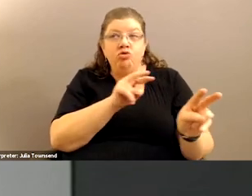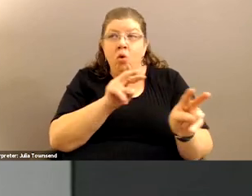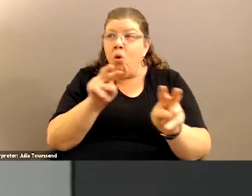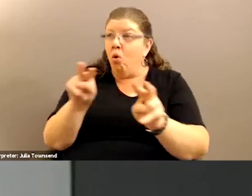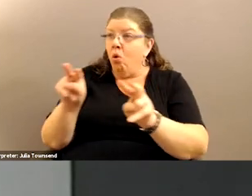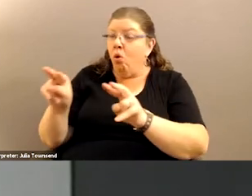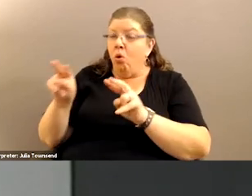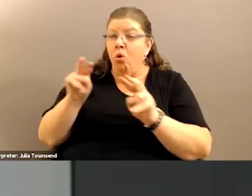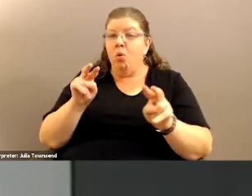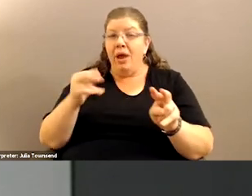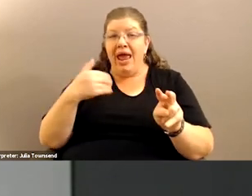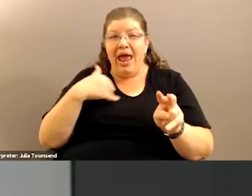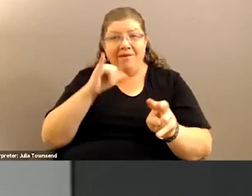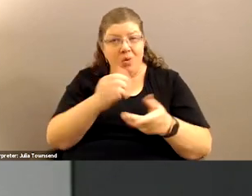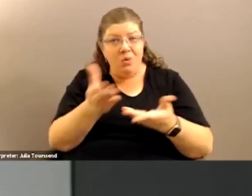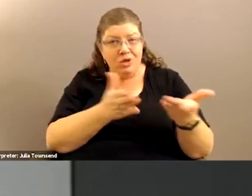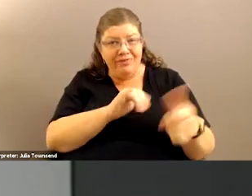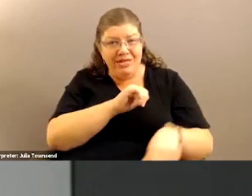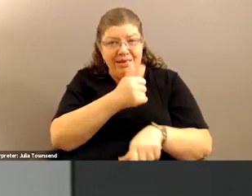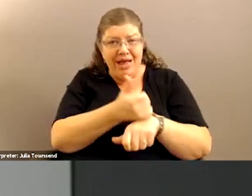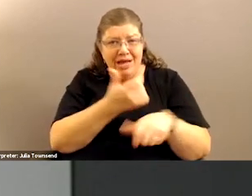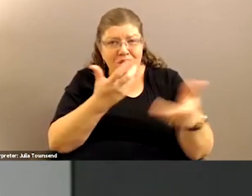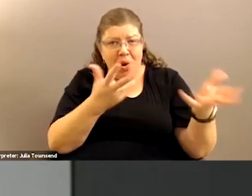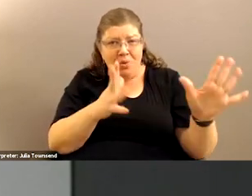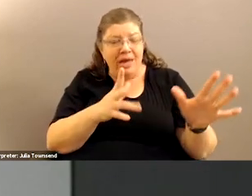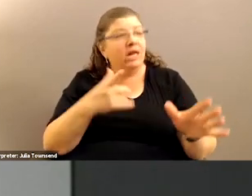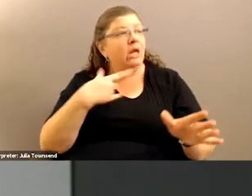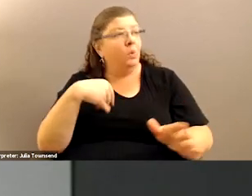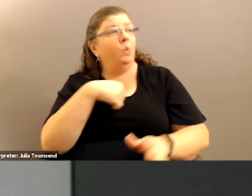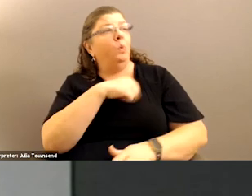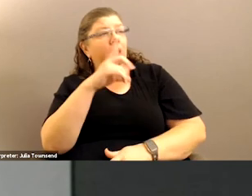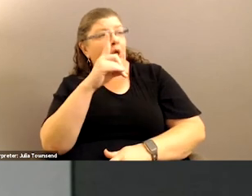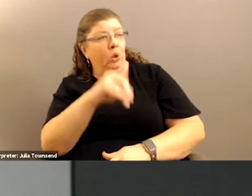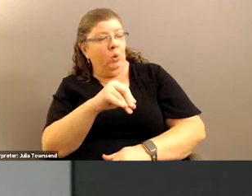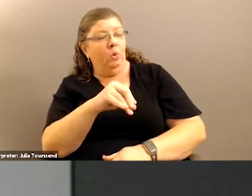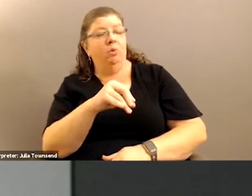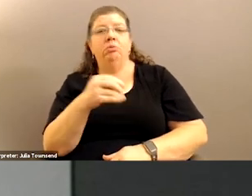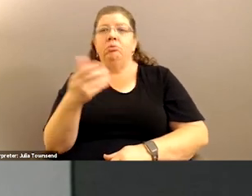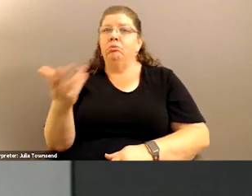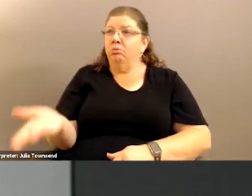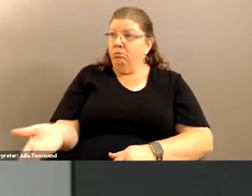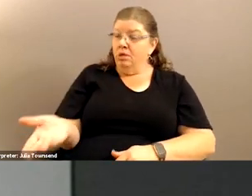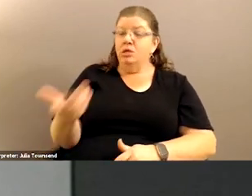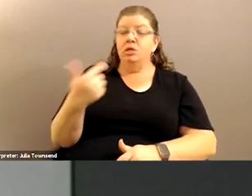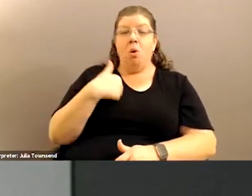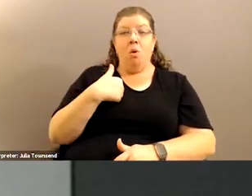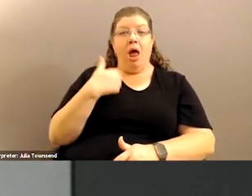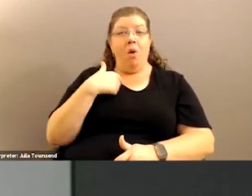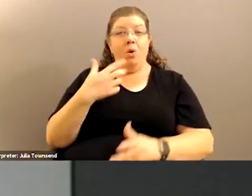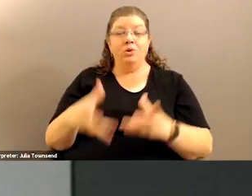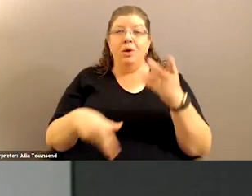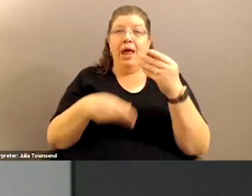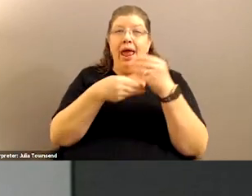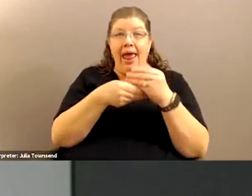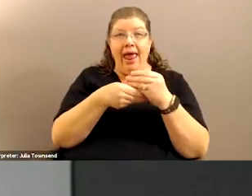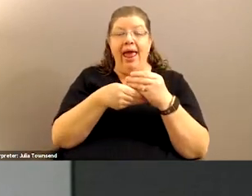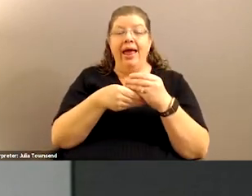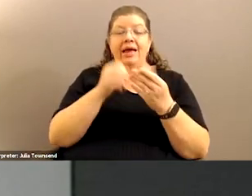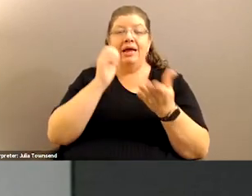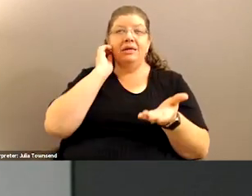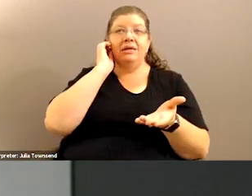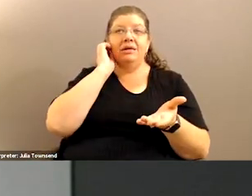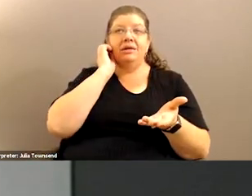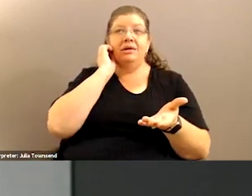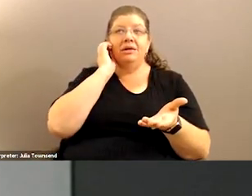don't we have those services in place already we do okay so what i like to add to doc to dr